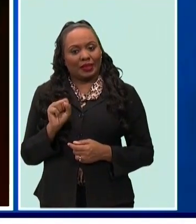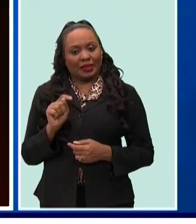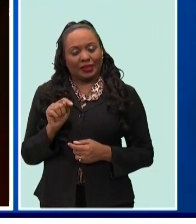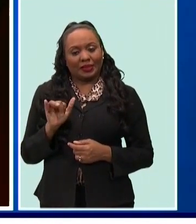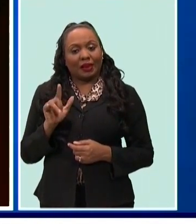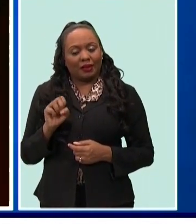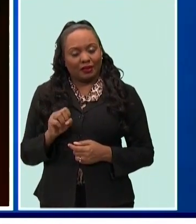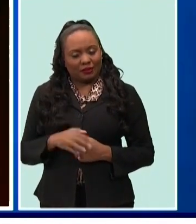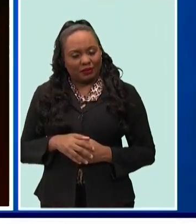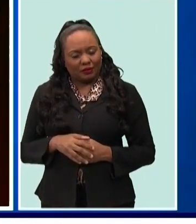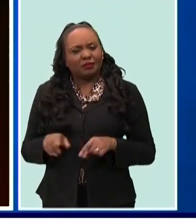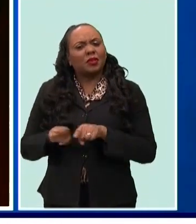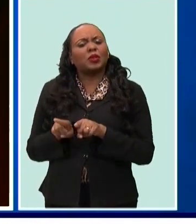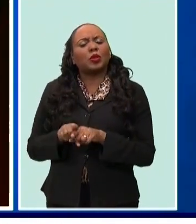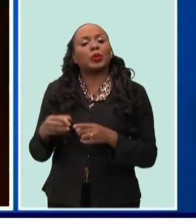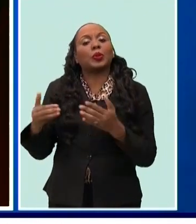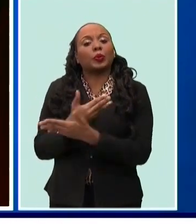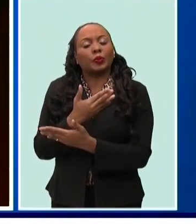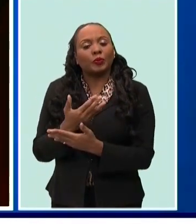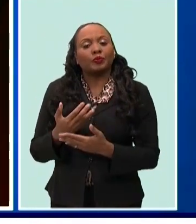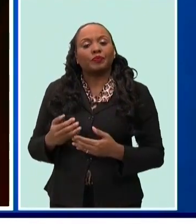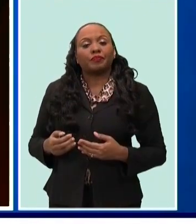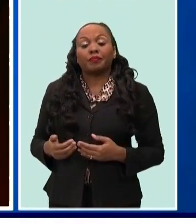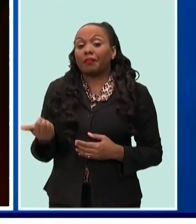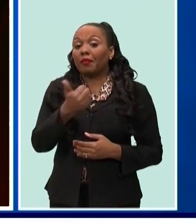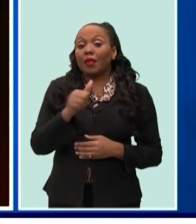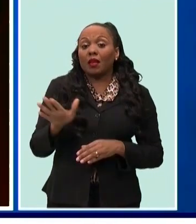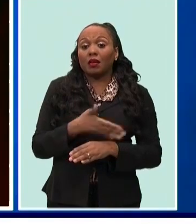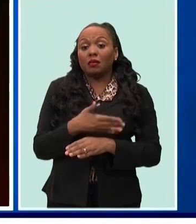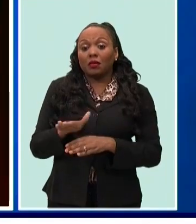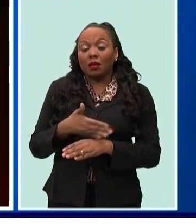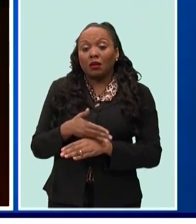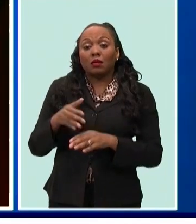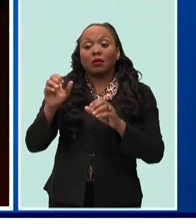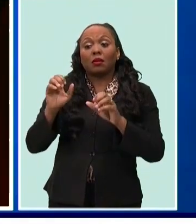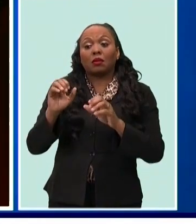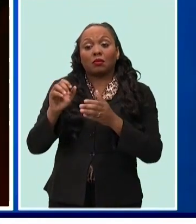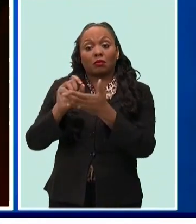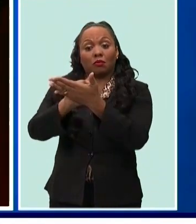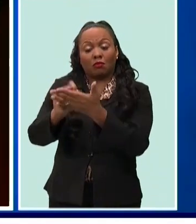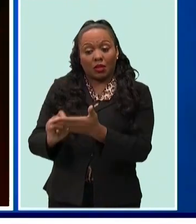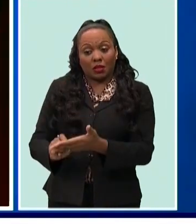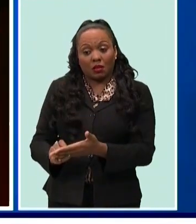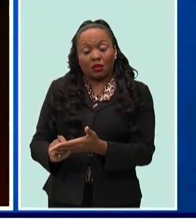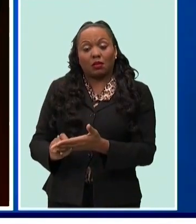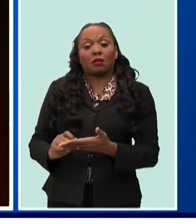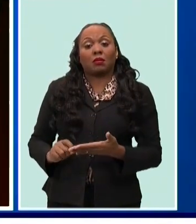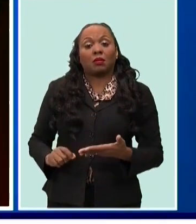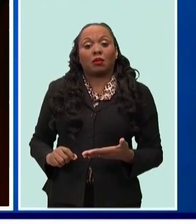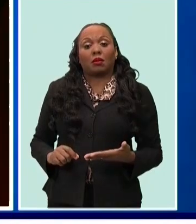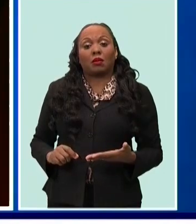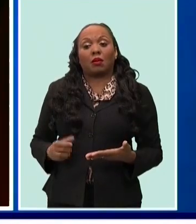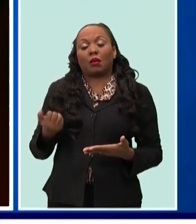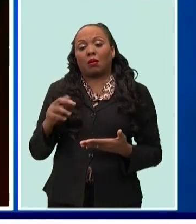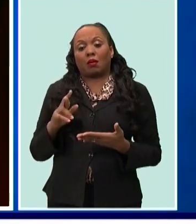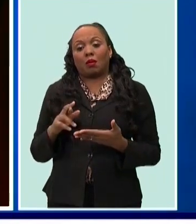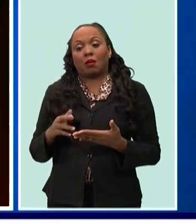something new, you can submit any song written and produced on or